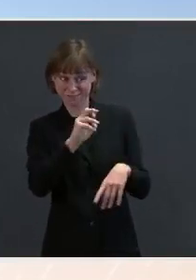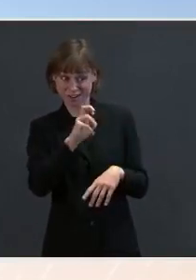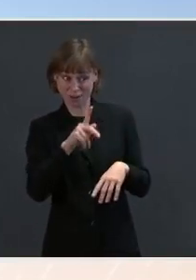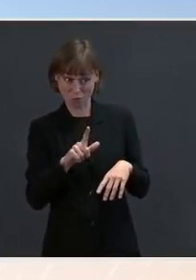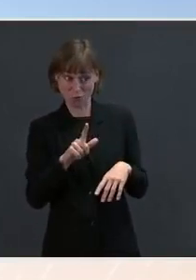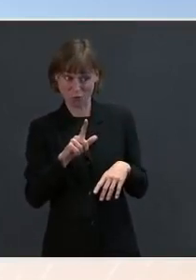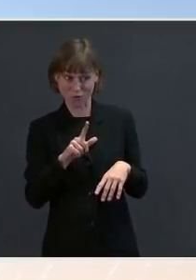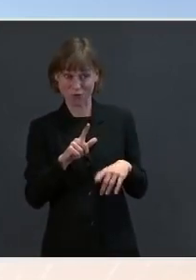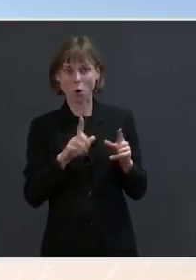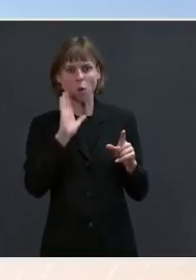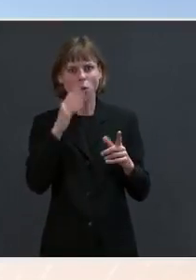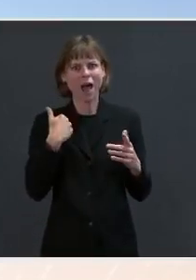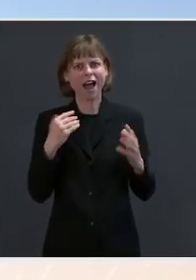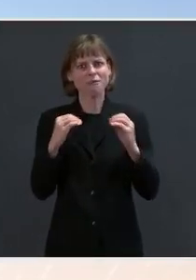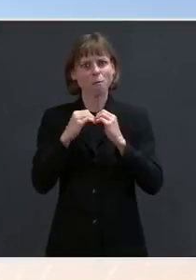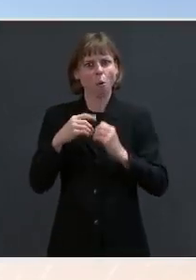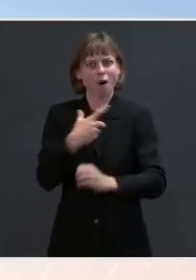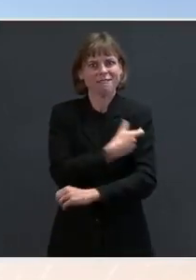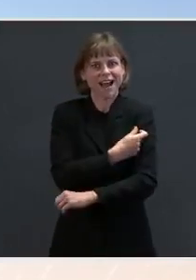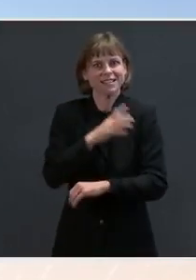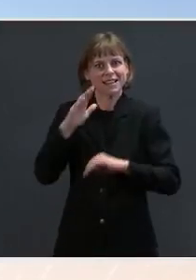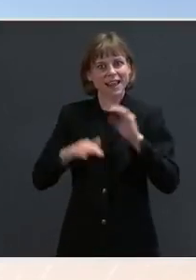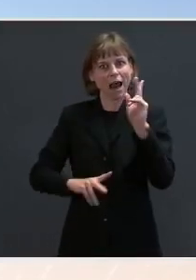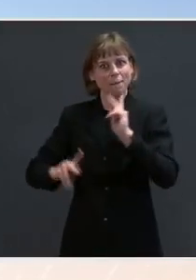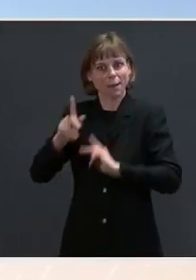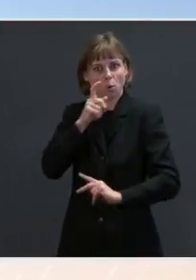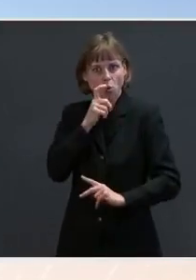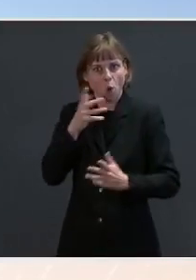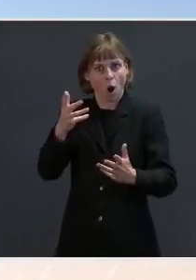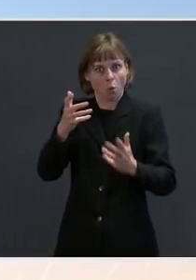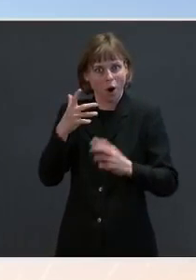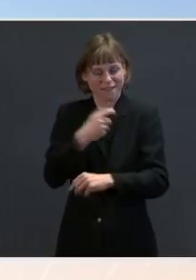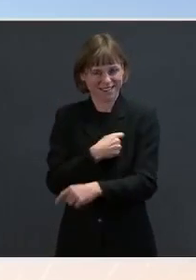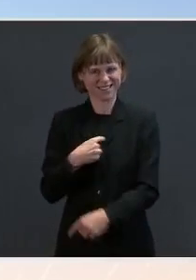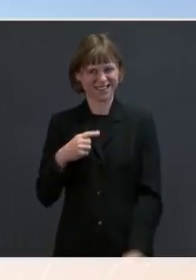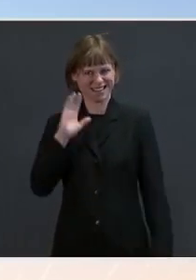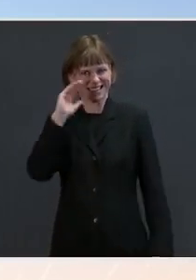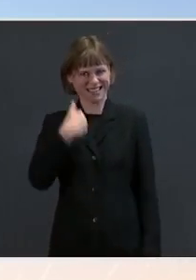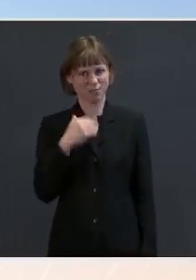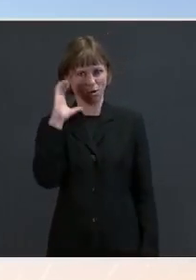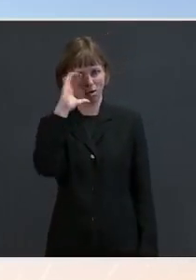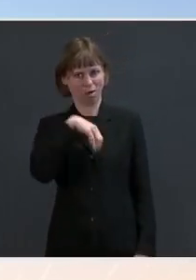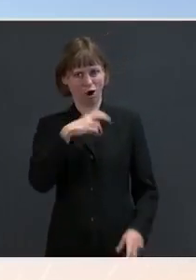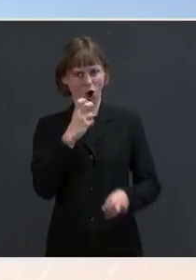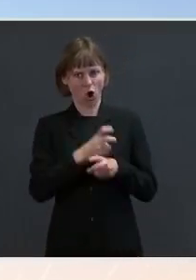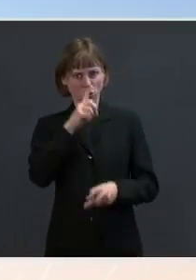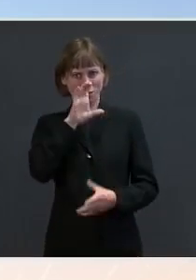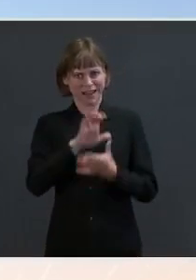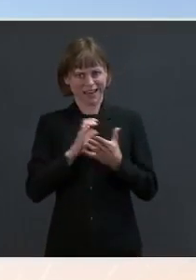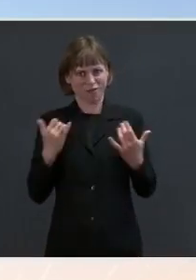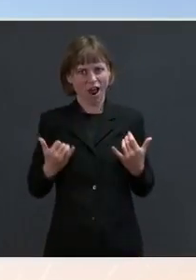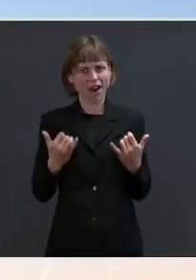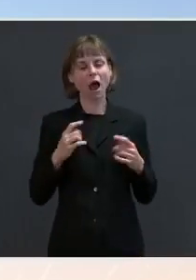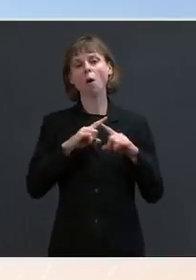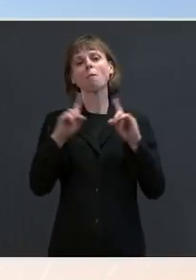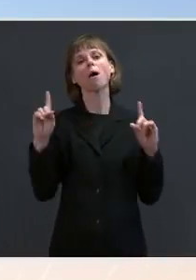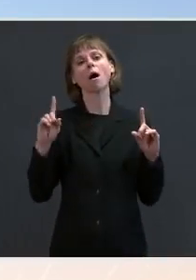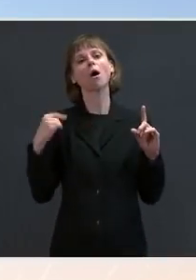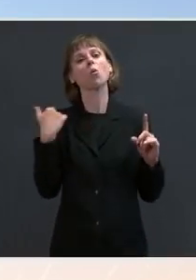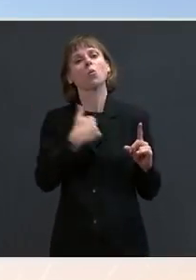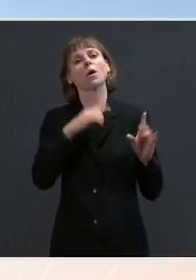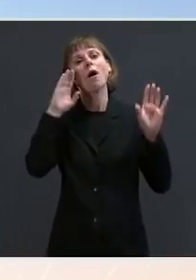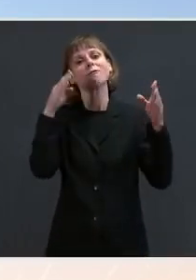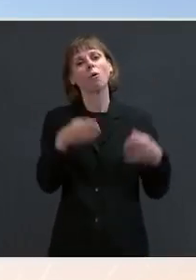more vaccines than people who want vaccines. That feels hard to believe at this moment in time, but we are focused on, we are concerned